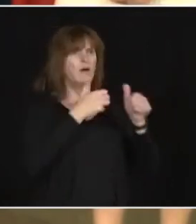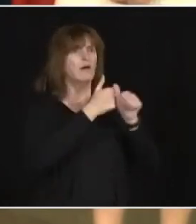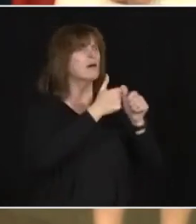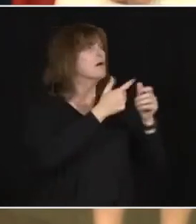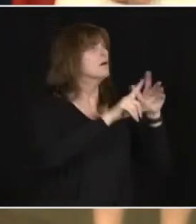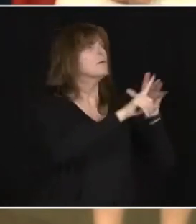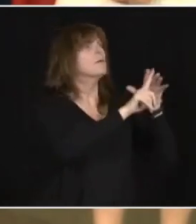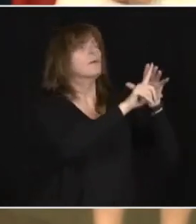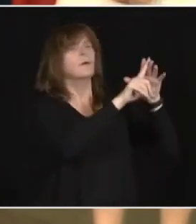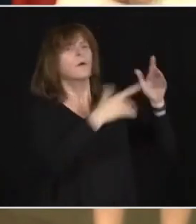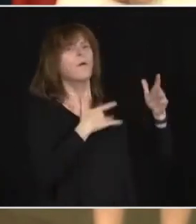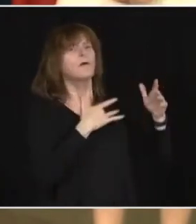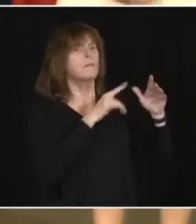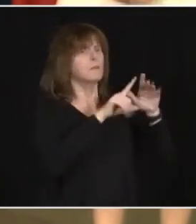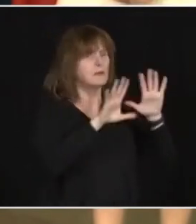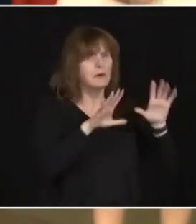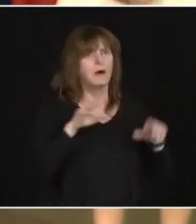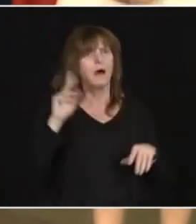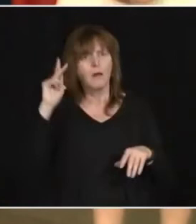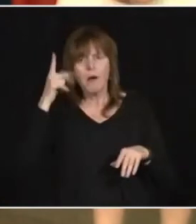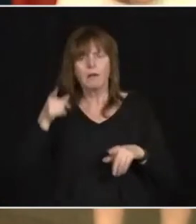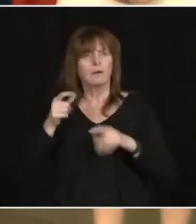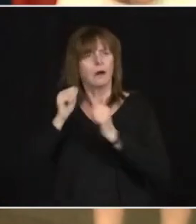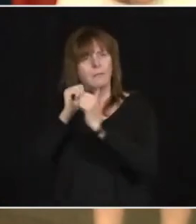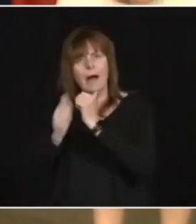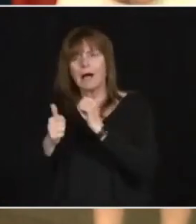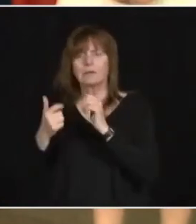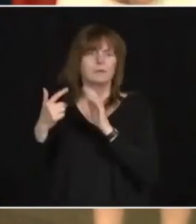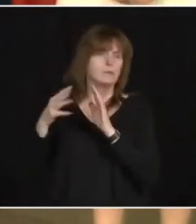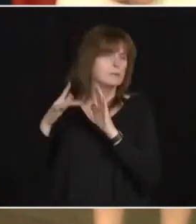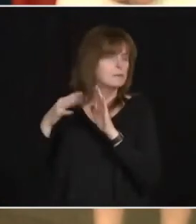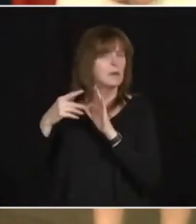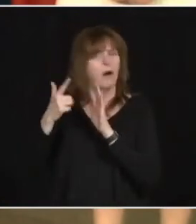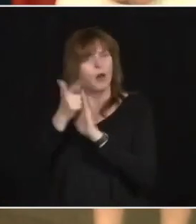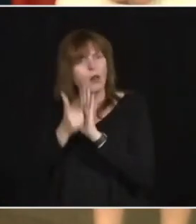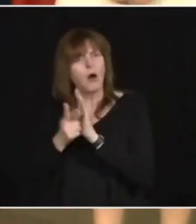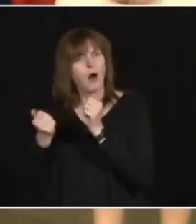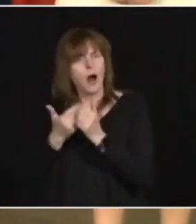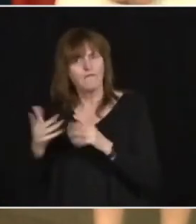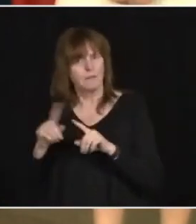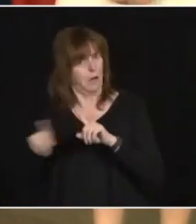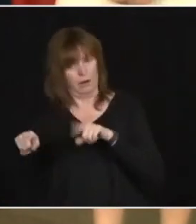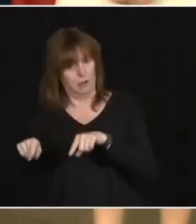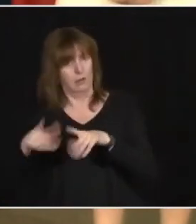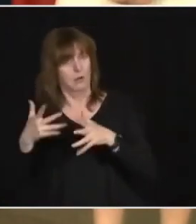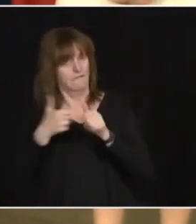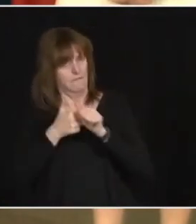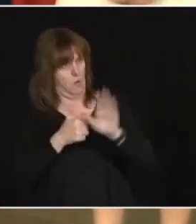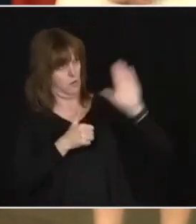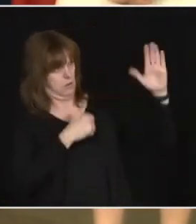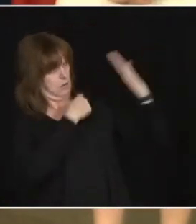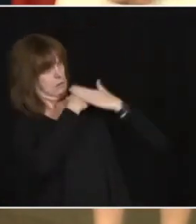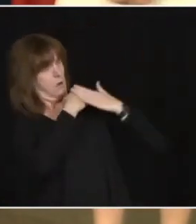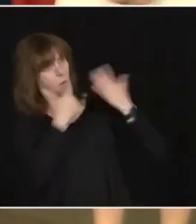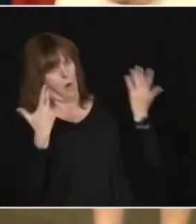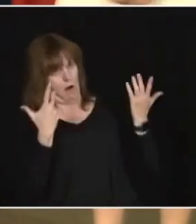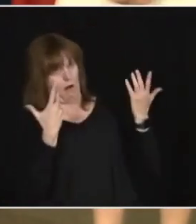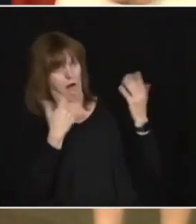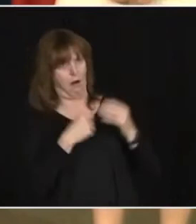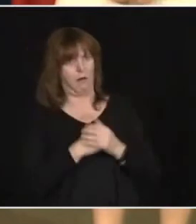do their regulatory work, and that's the division. Next question. Next question